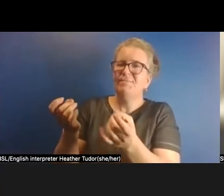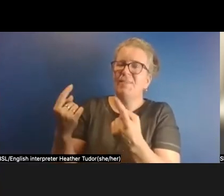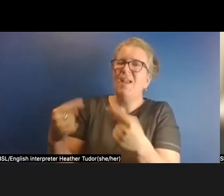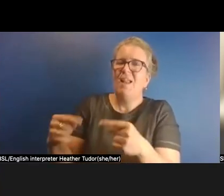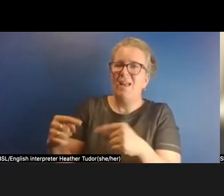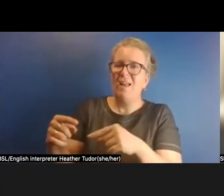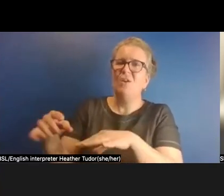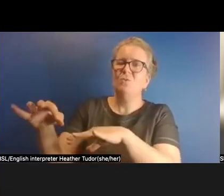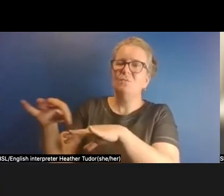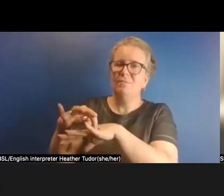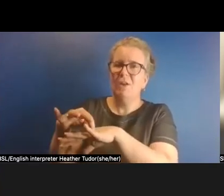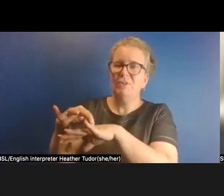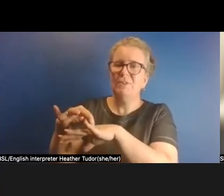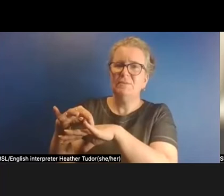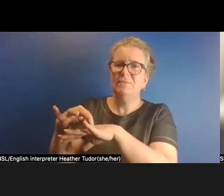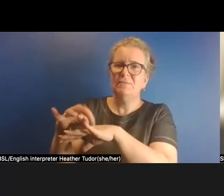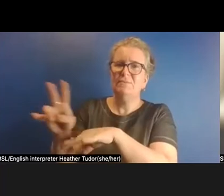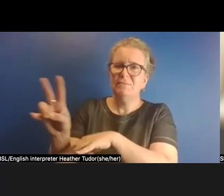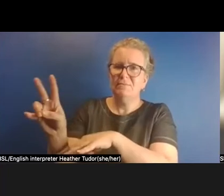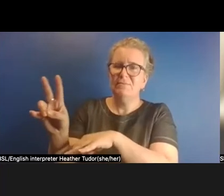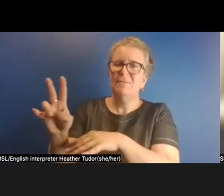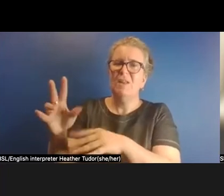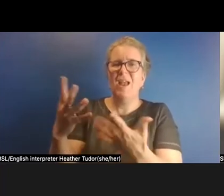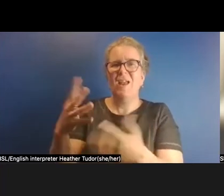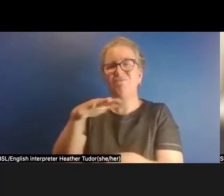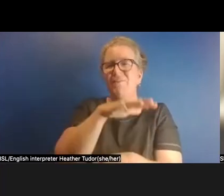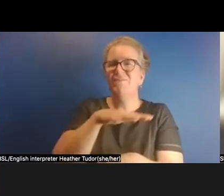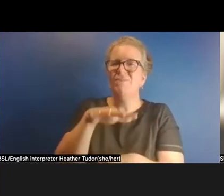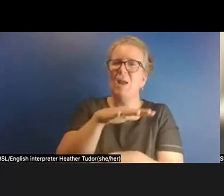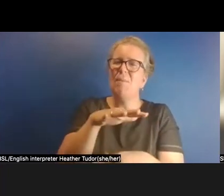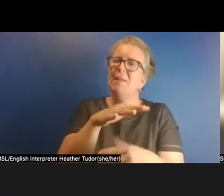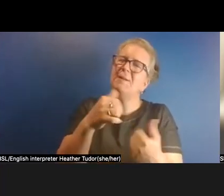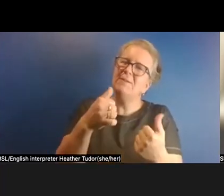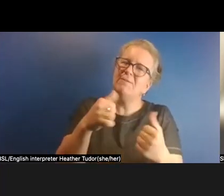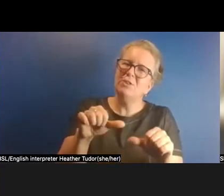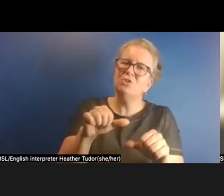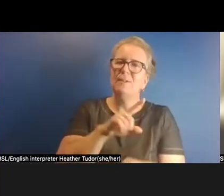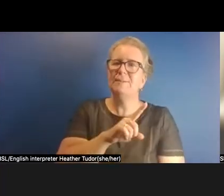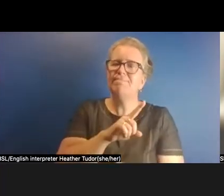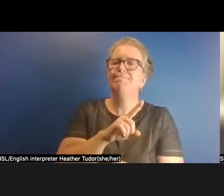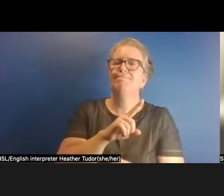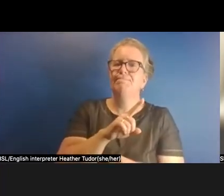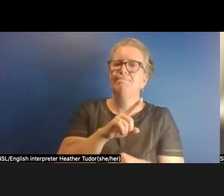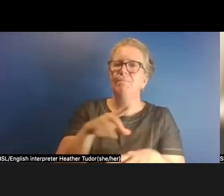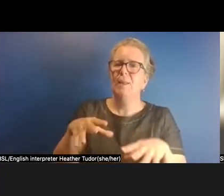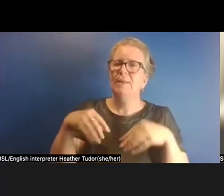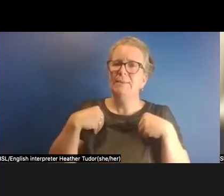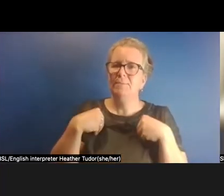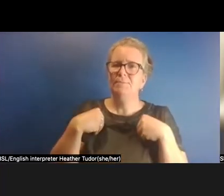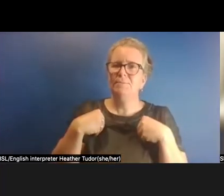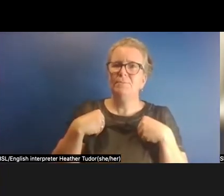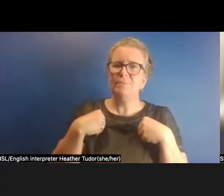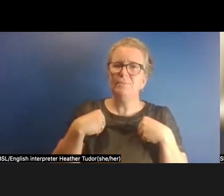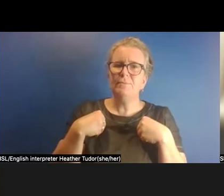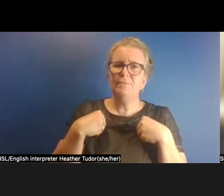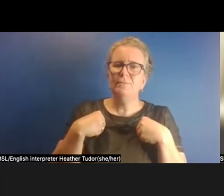and how her family have eventually come around. I think that's nice because I think it's impacts a lot of people.